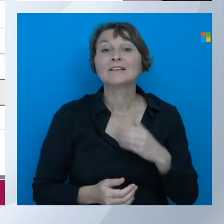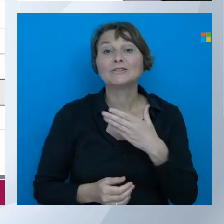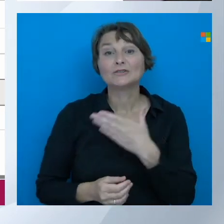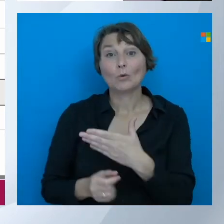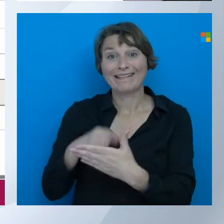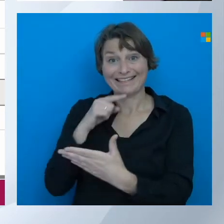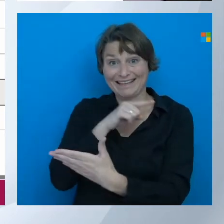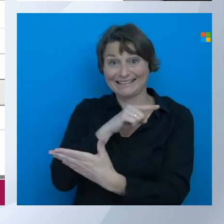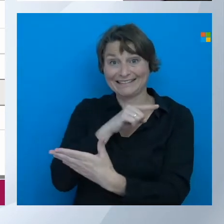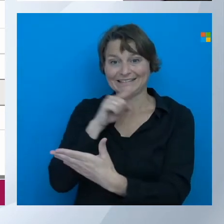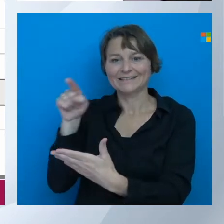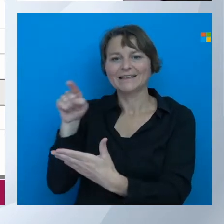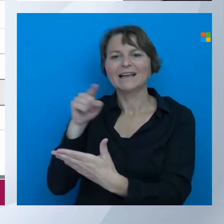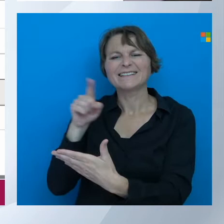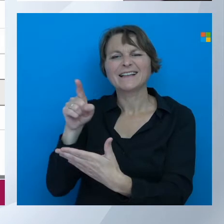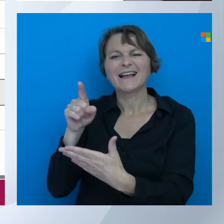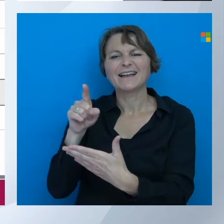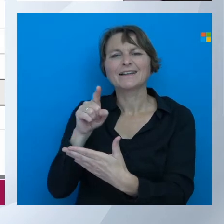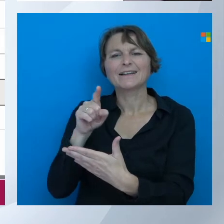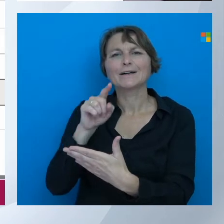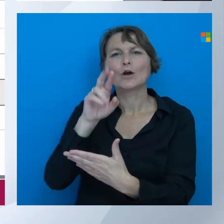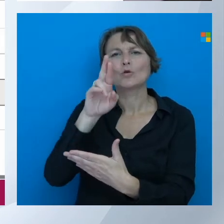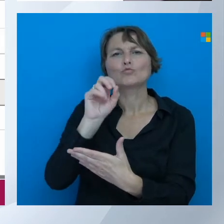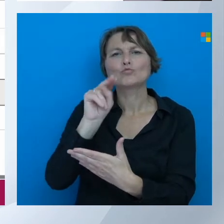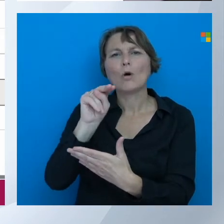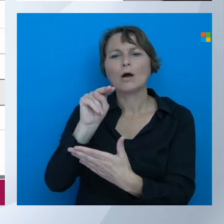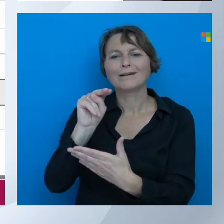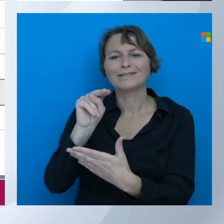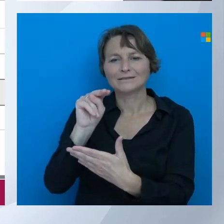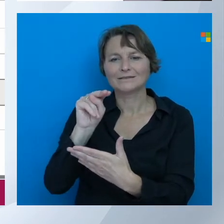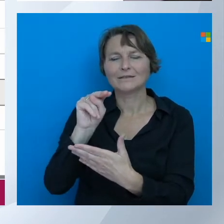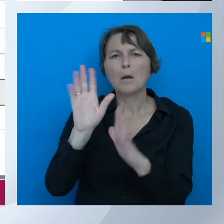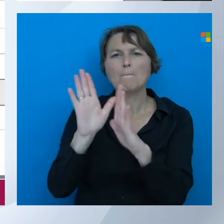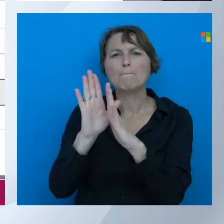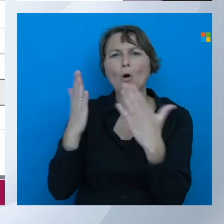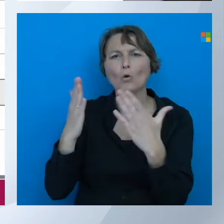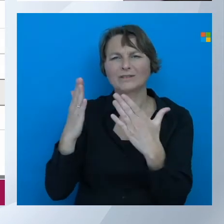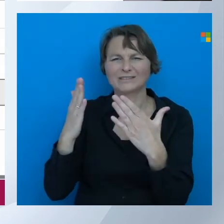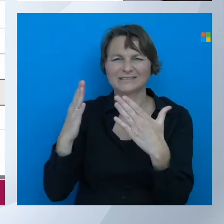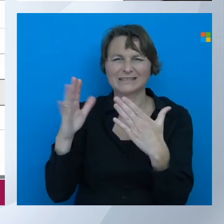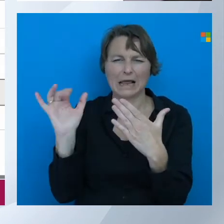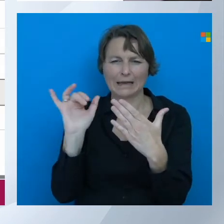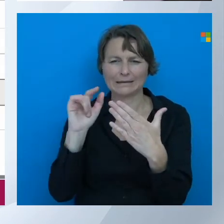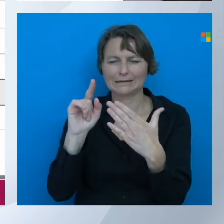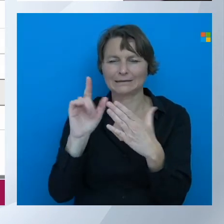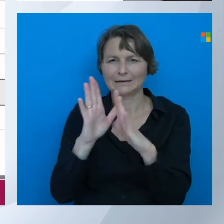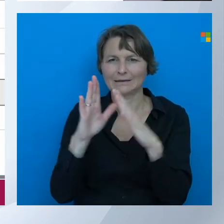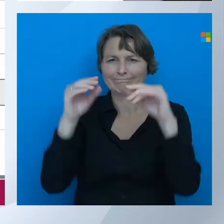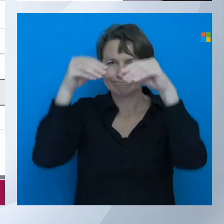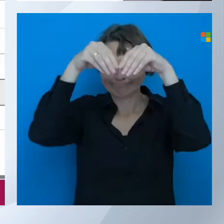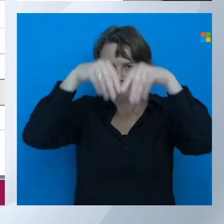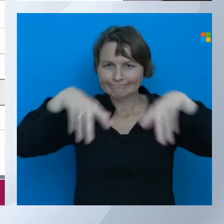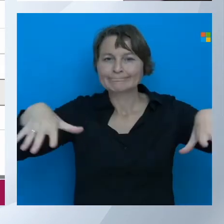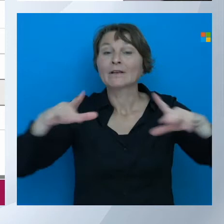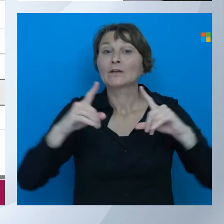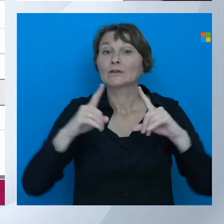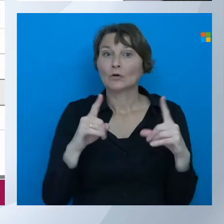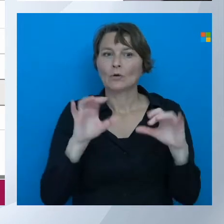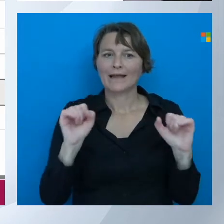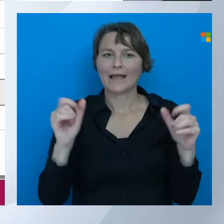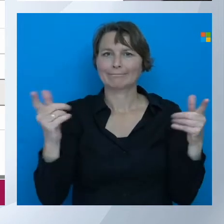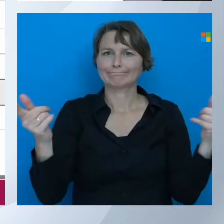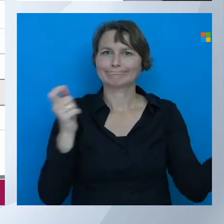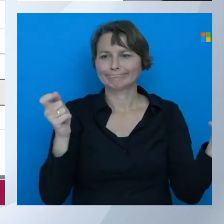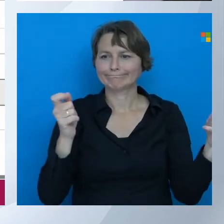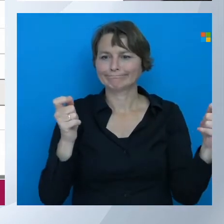RunBooks, which allows me to basically rule Azure, so to speak,